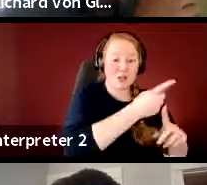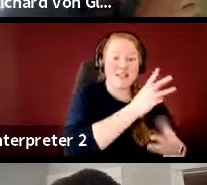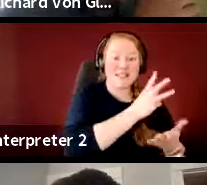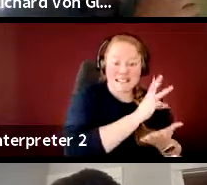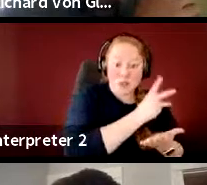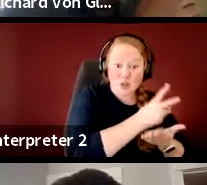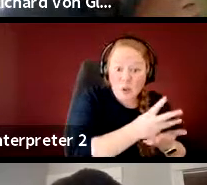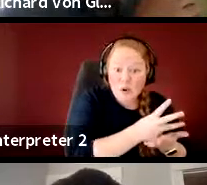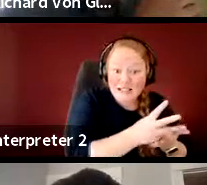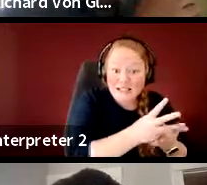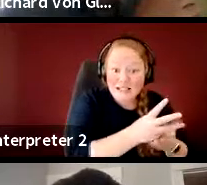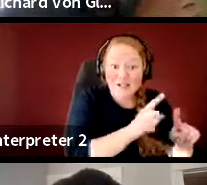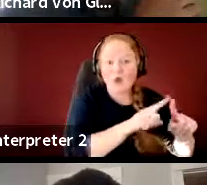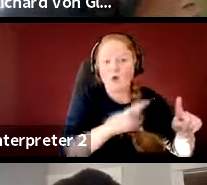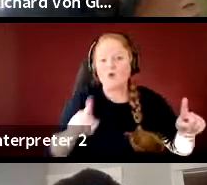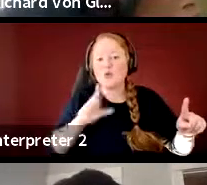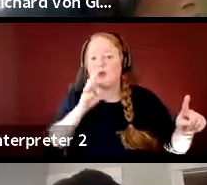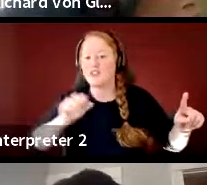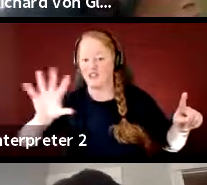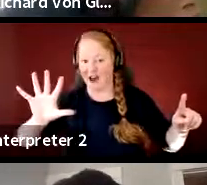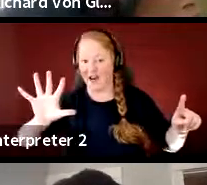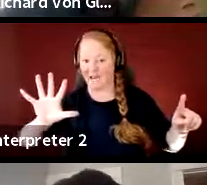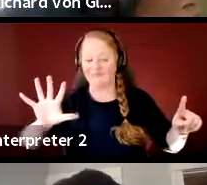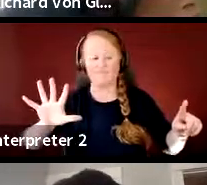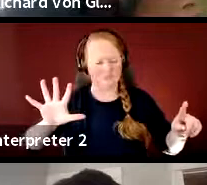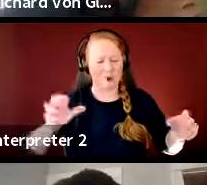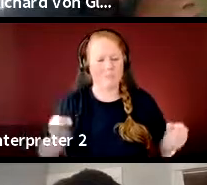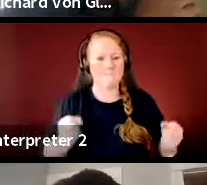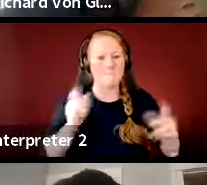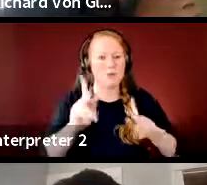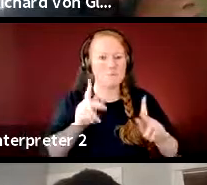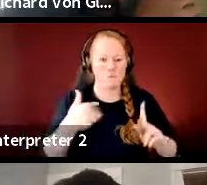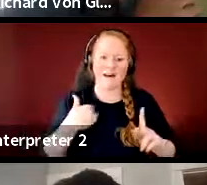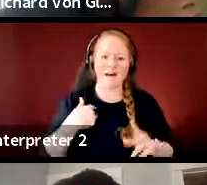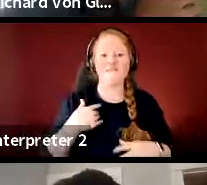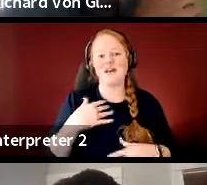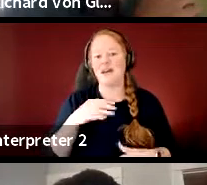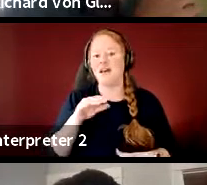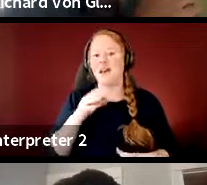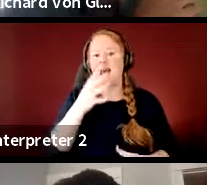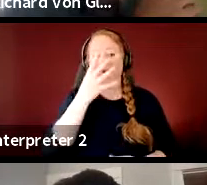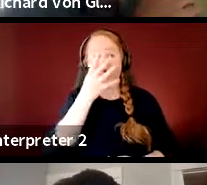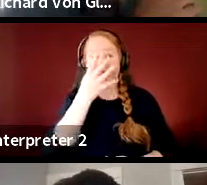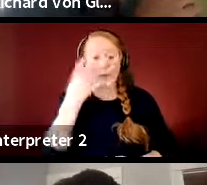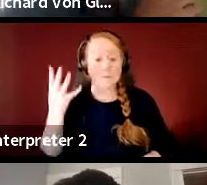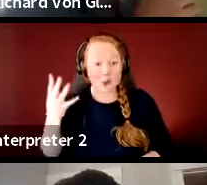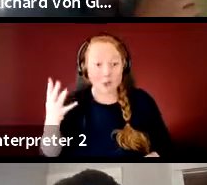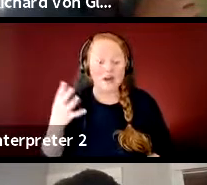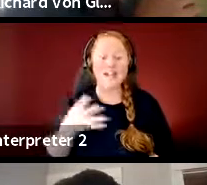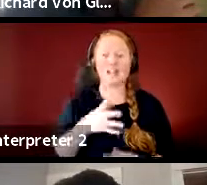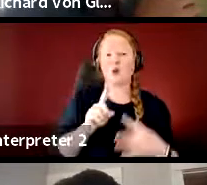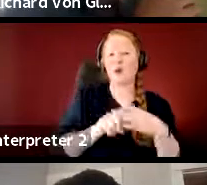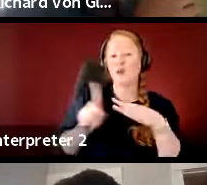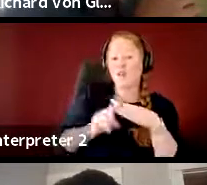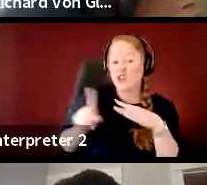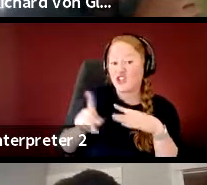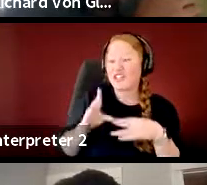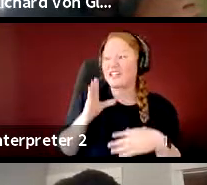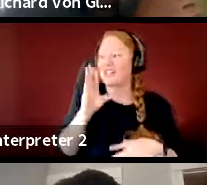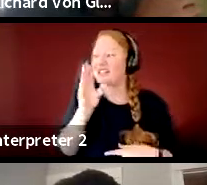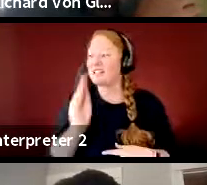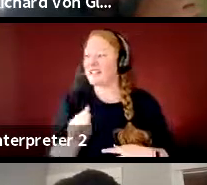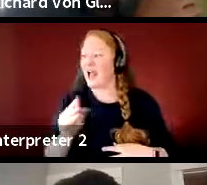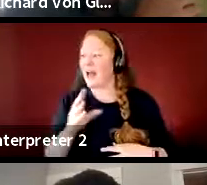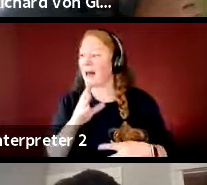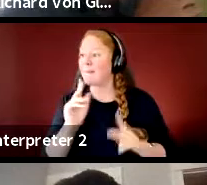is largely composed of families of color, immigrants, and refugees. I am personally and professionally tied to caring